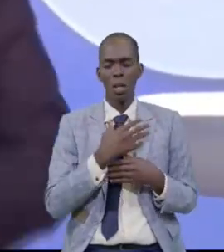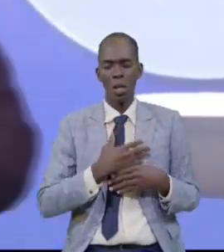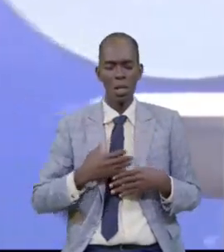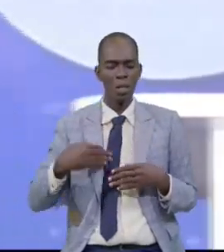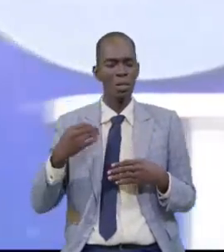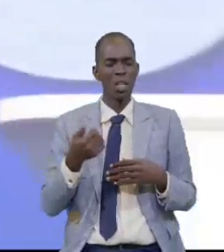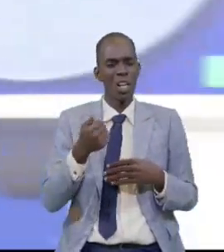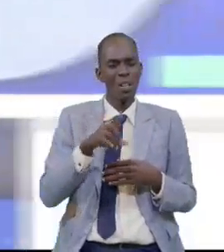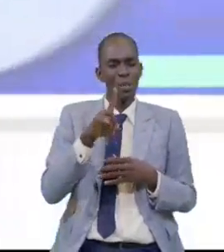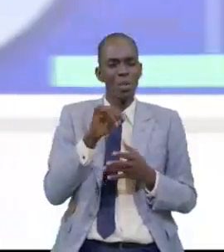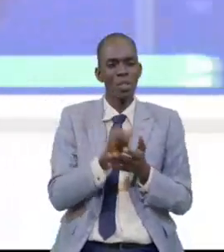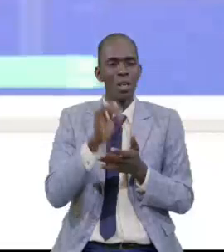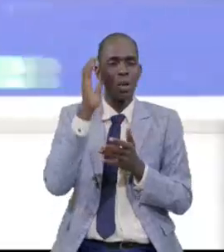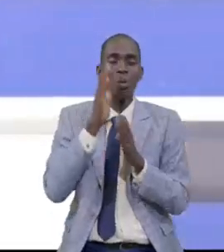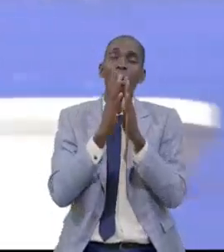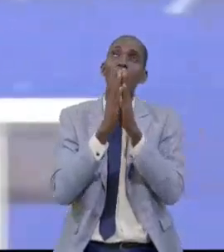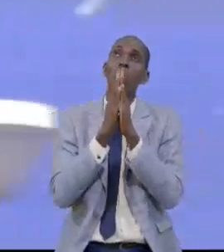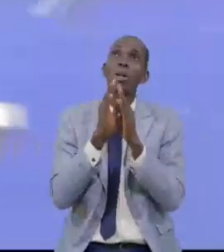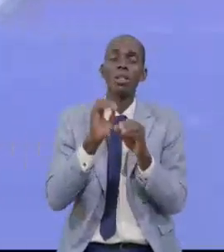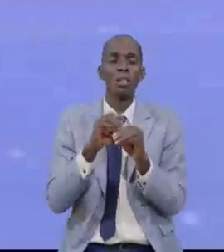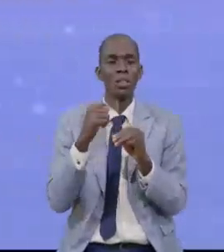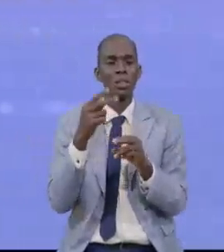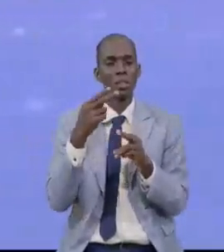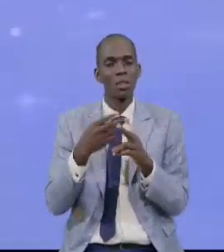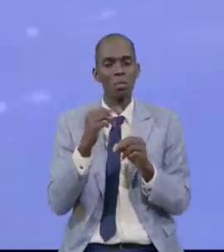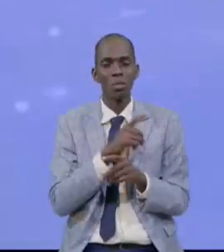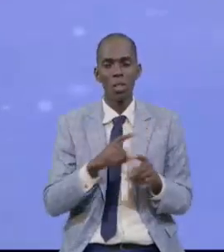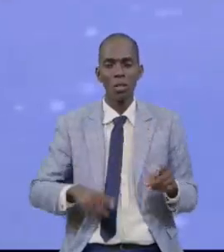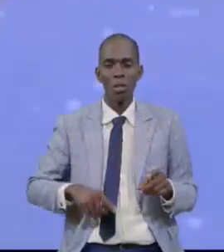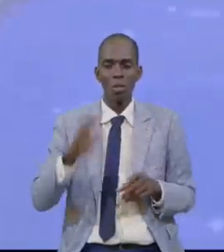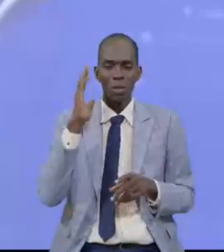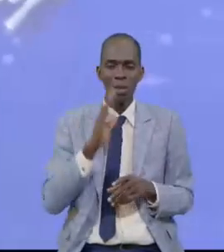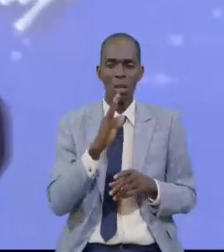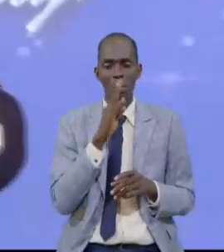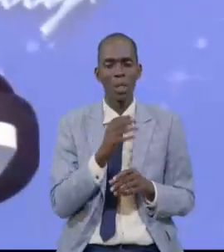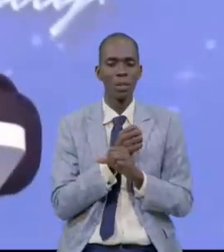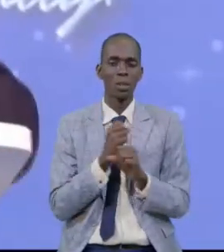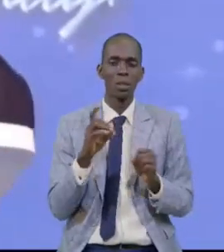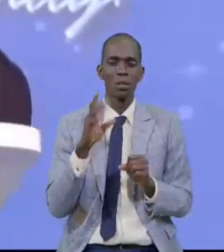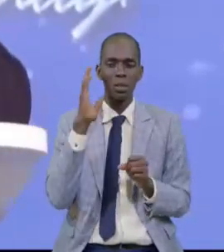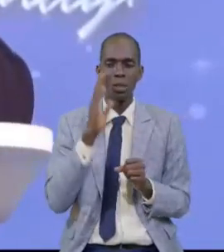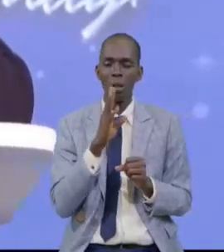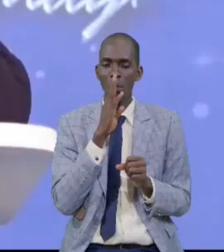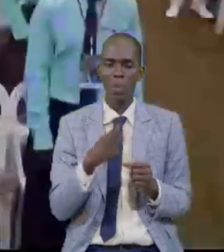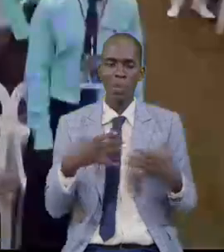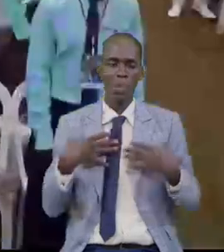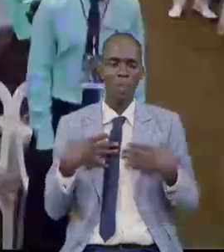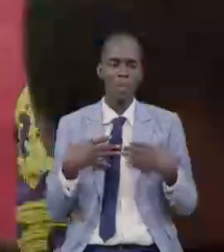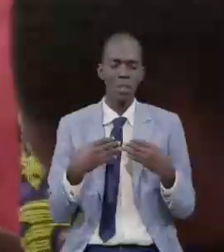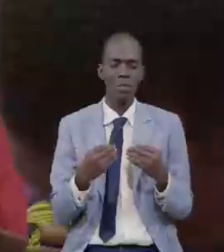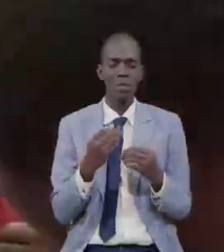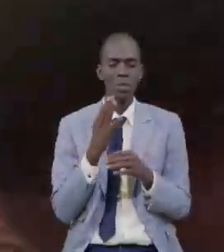on the name of the Lord shall be saved, shall be healed, shall be